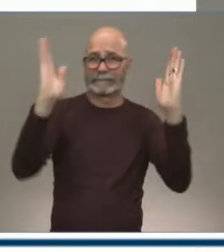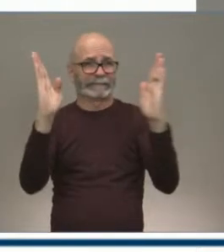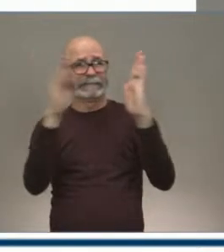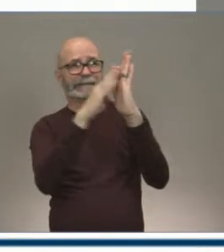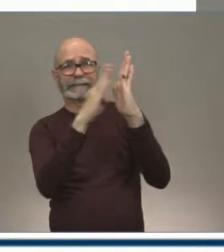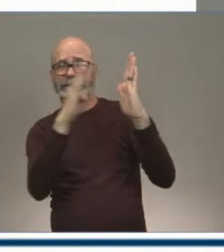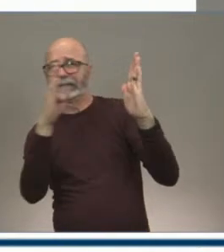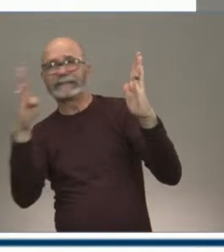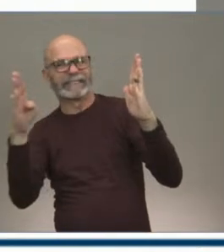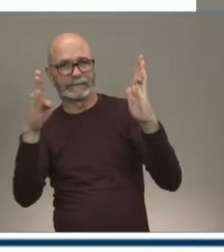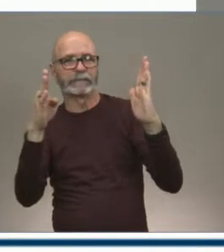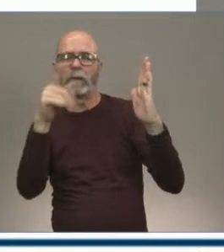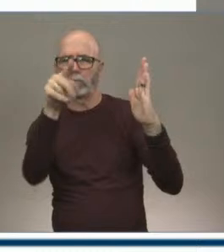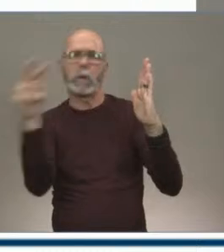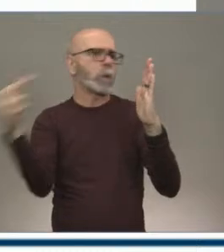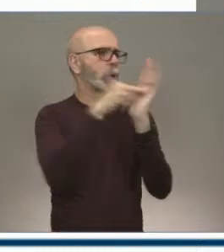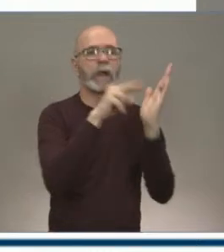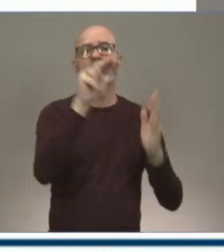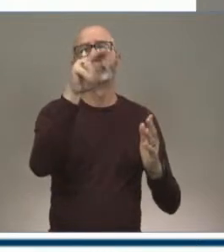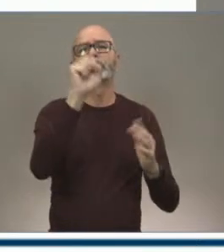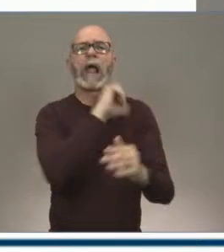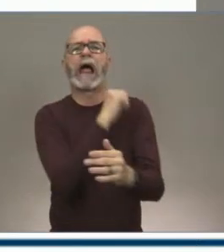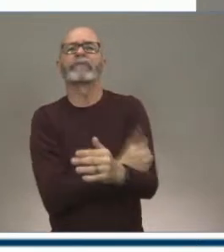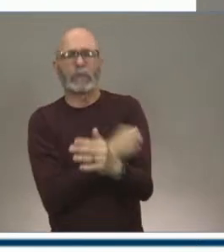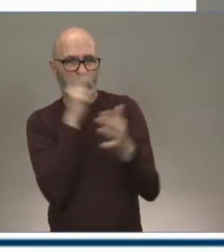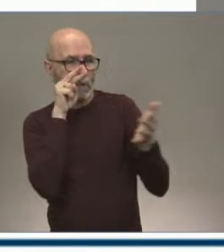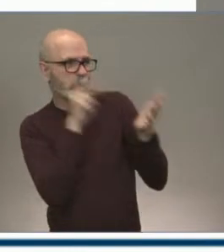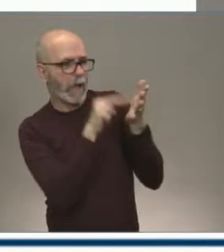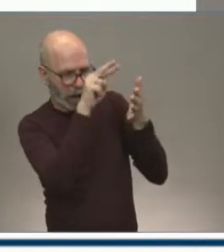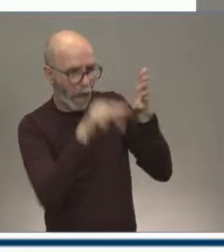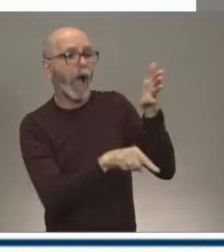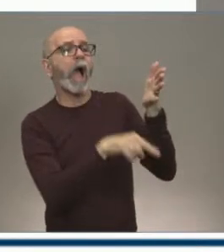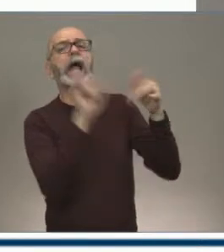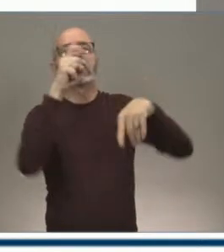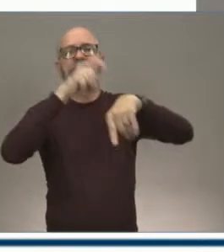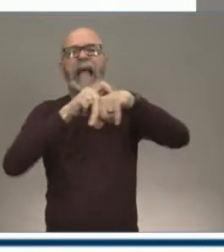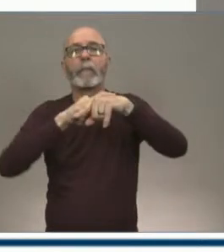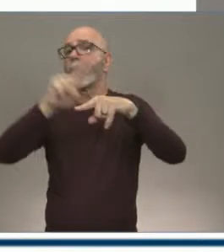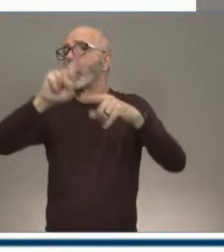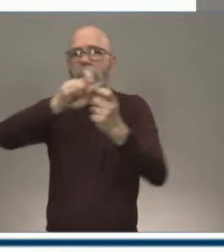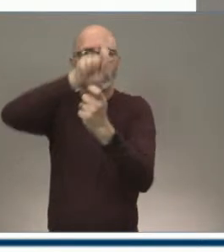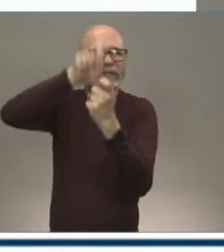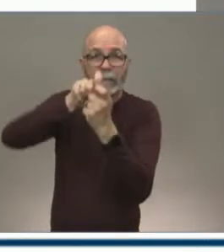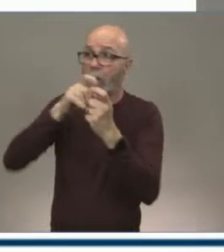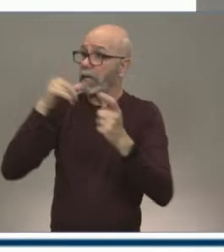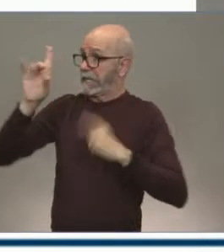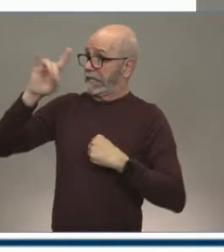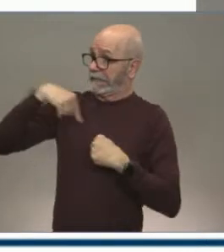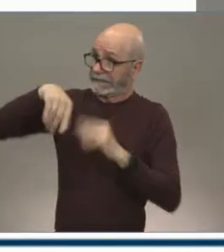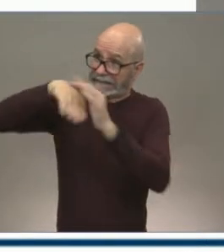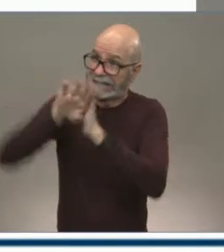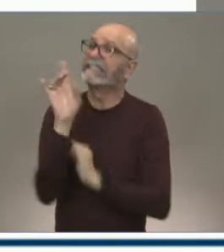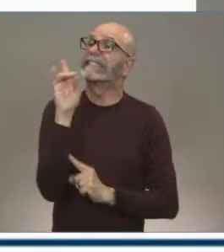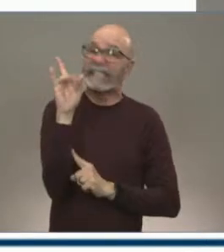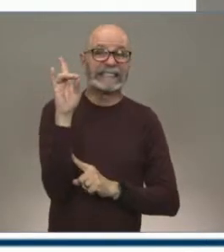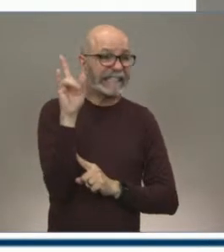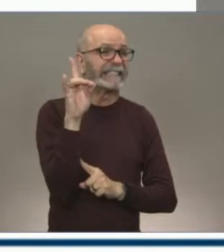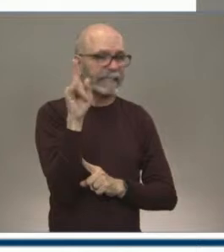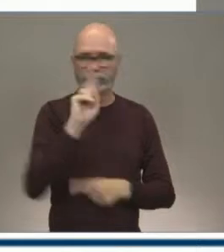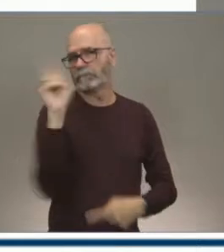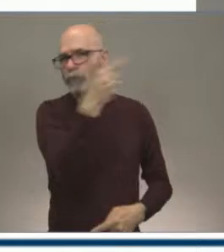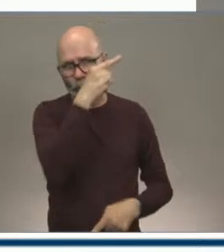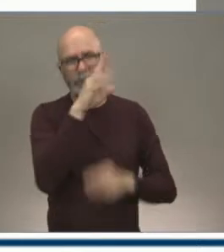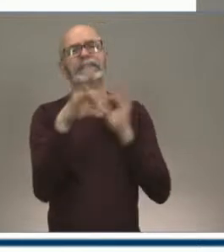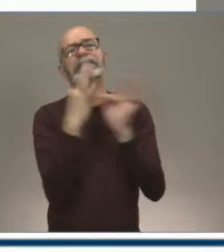on the Nova Scotia Health Authority website. We strongly encourage you to get tested through the pop-up site, or we have primary